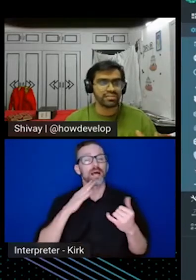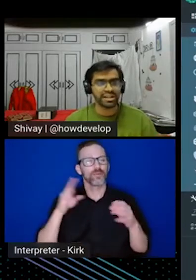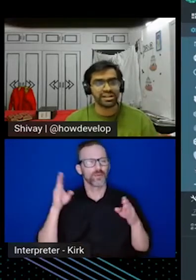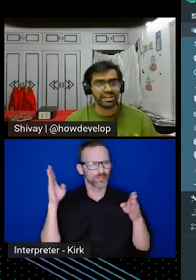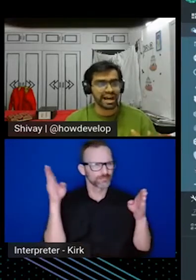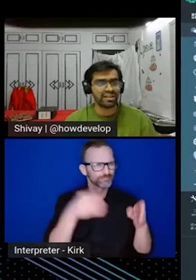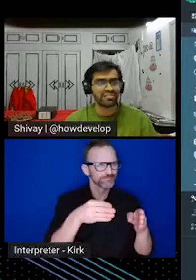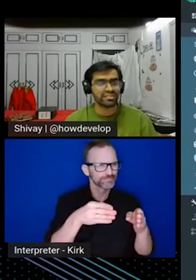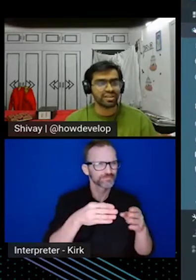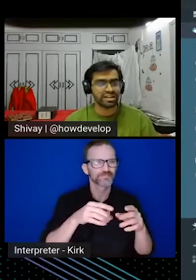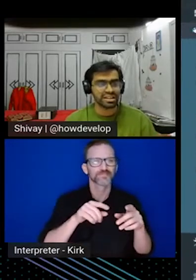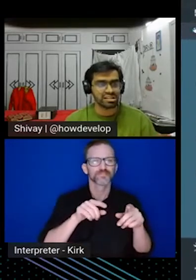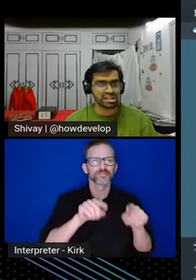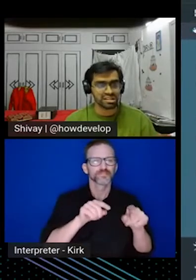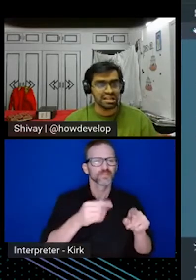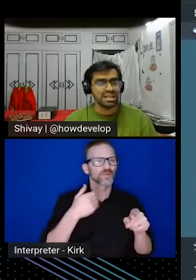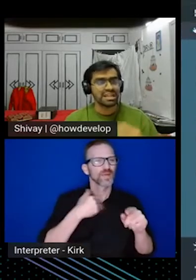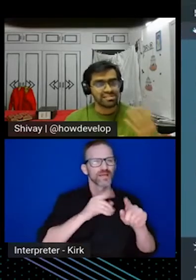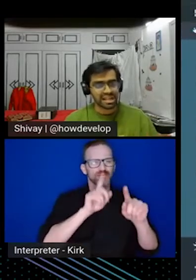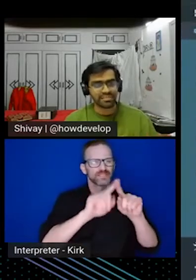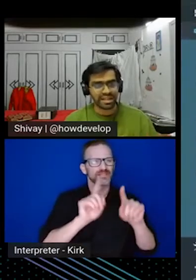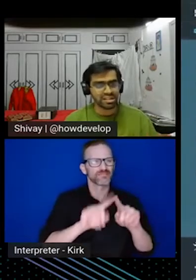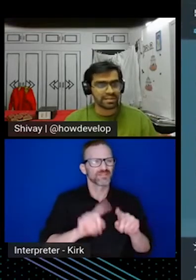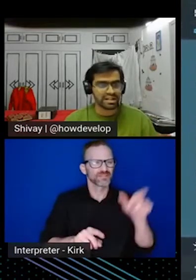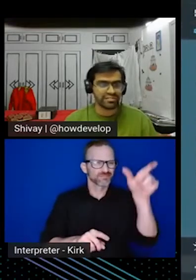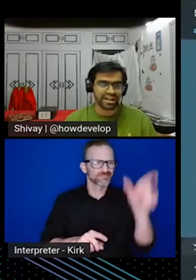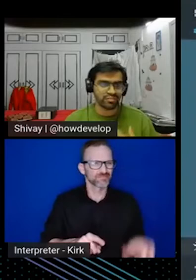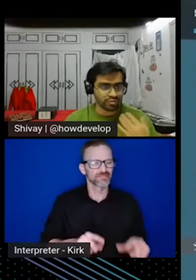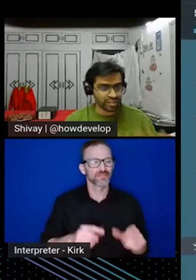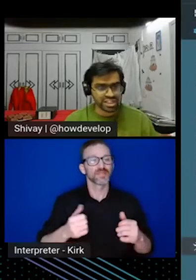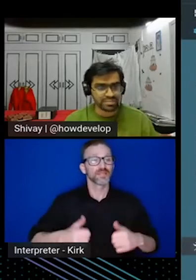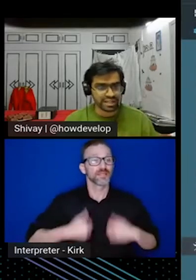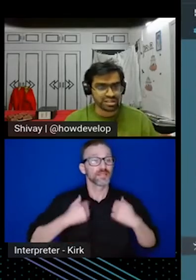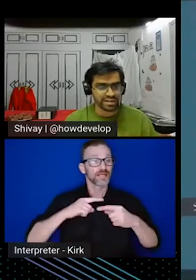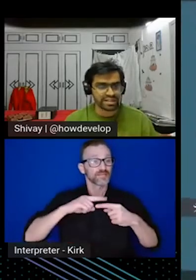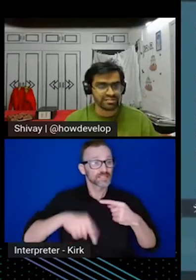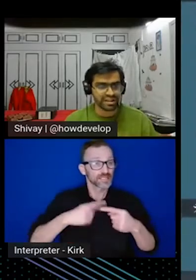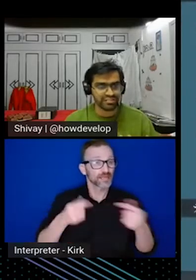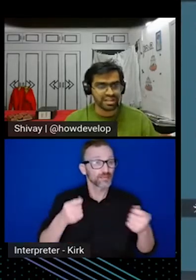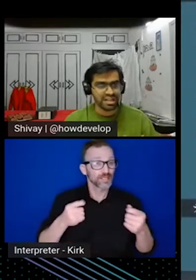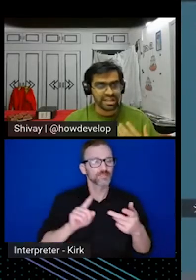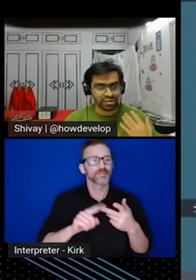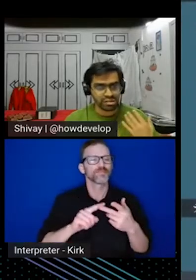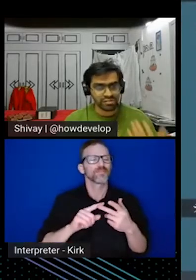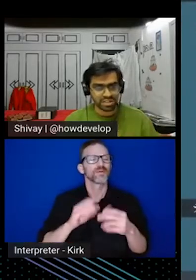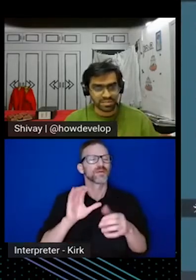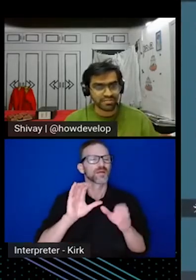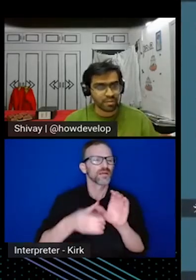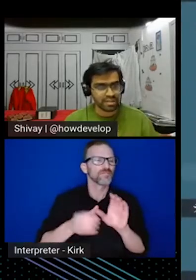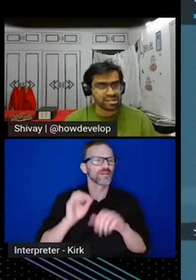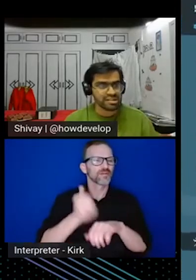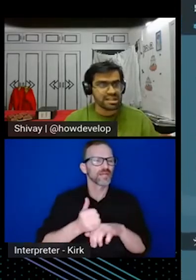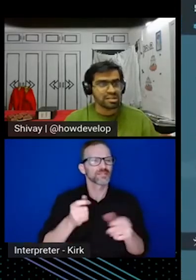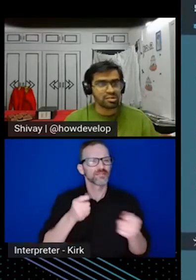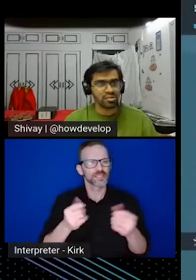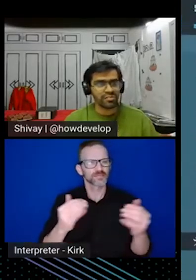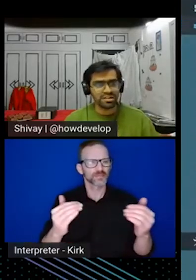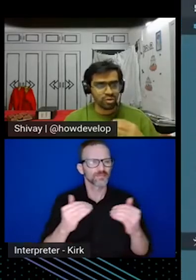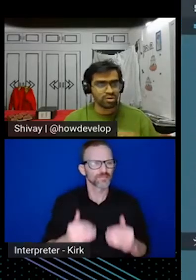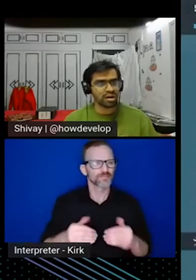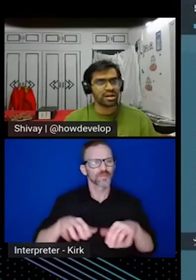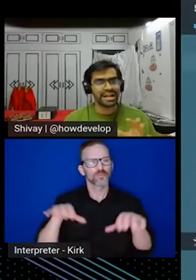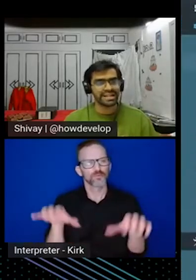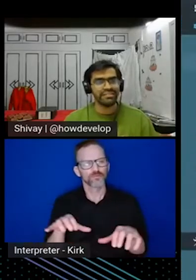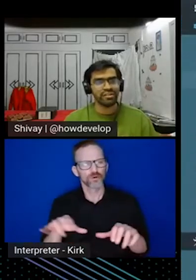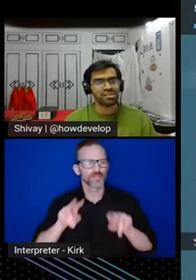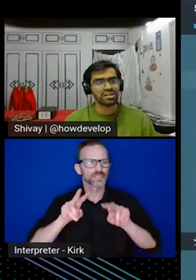you can see over here, we have different things such as lifecycle management, we have configuration management, we have service mesh performance. So we'll